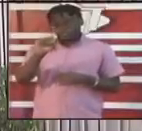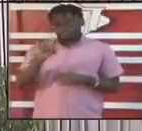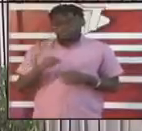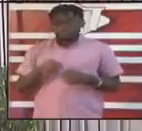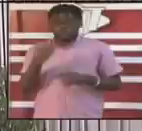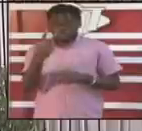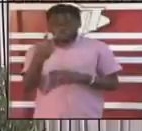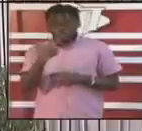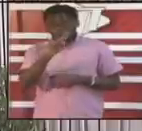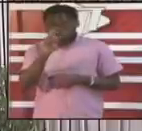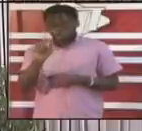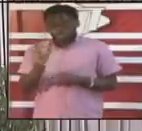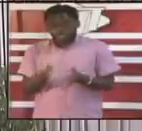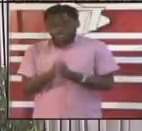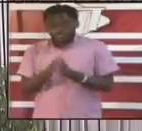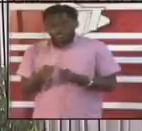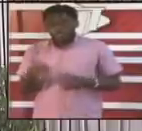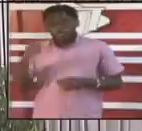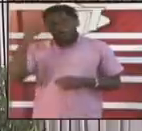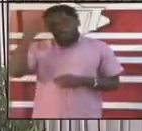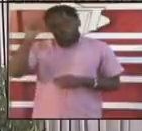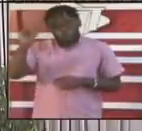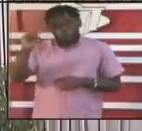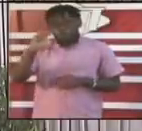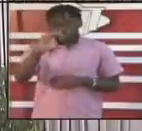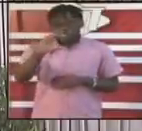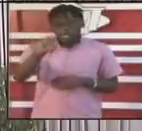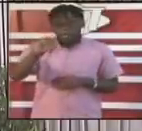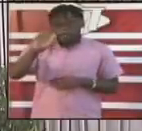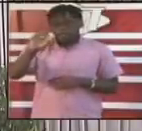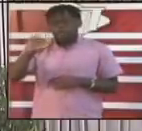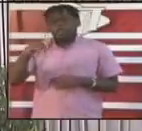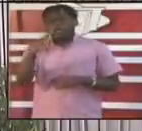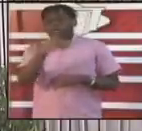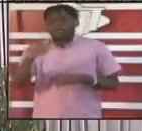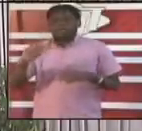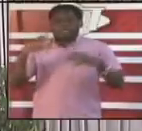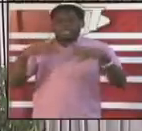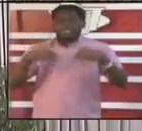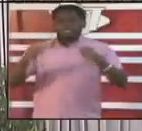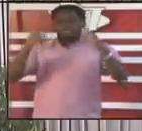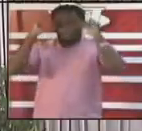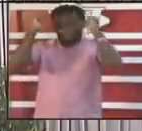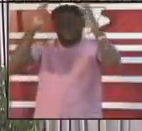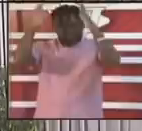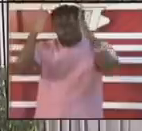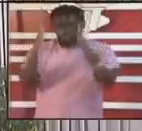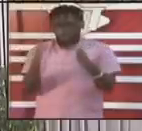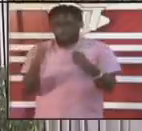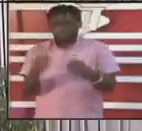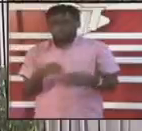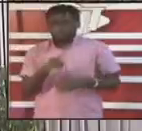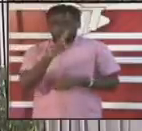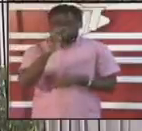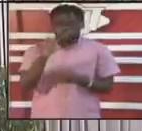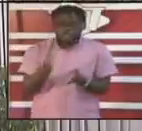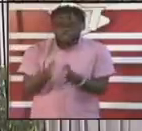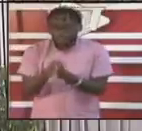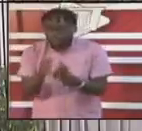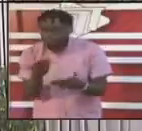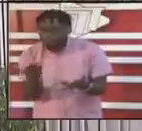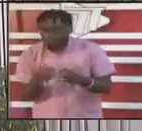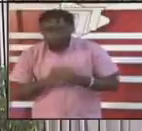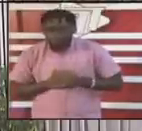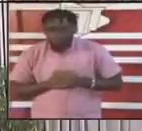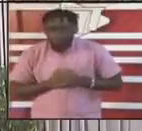Chief Medical Officer and the other for Minister of Health, Minister Dayal Singh. I want to just,